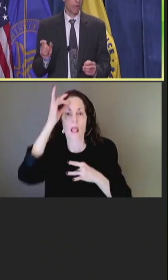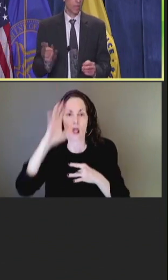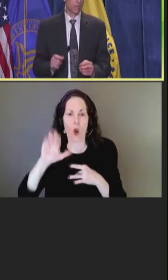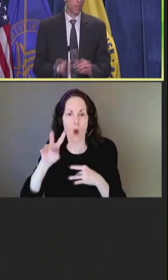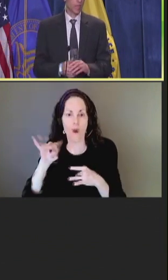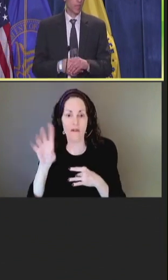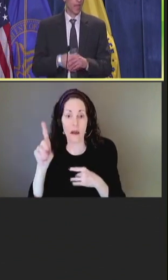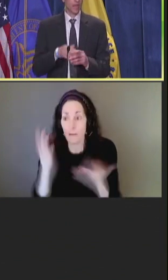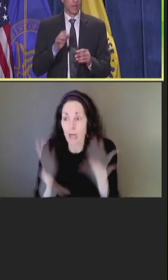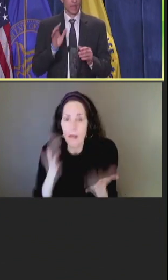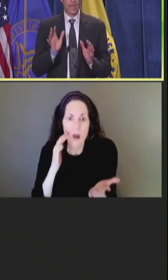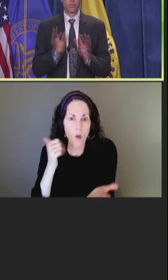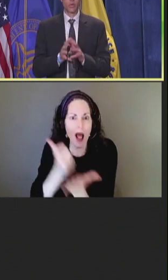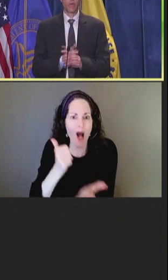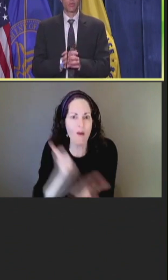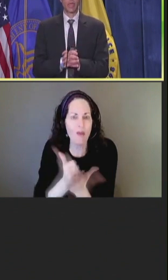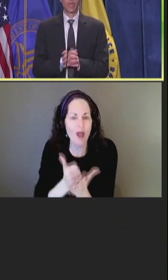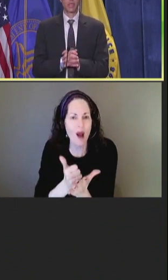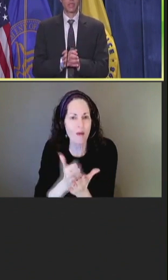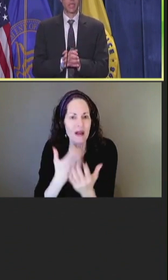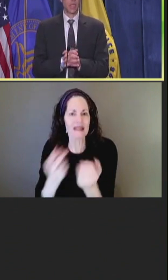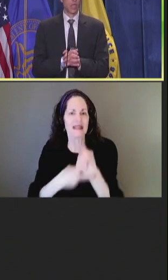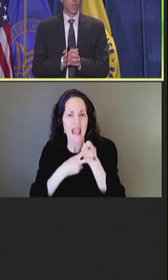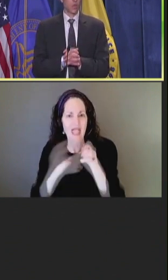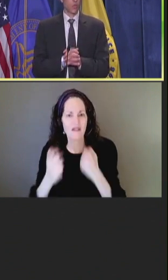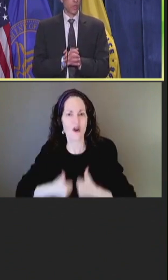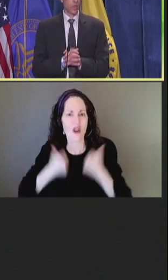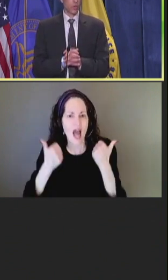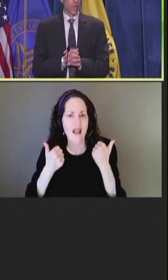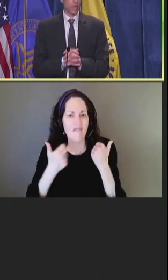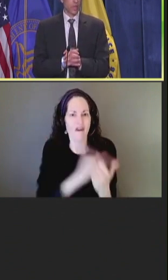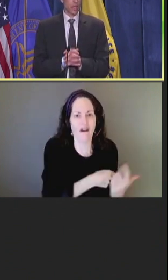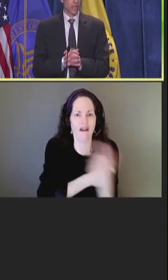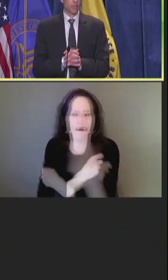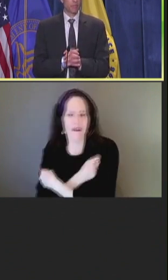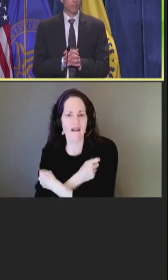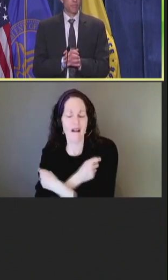bad outcome. And then the last point I would make is we know that